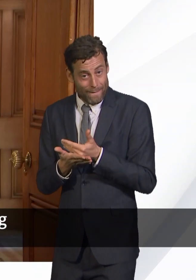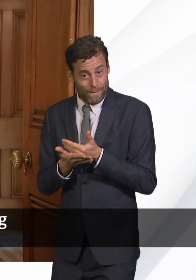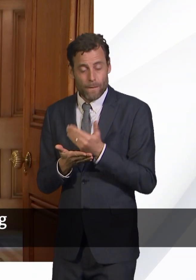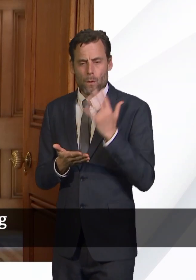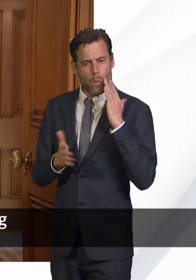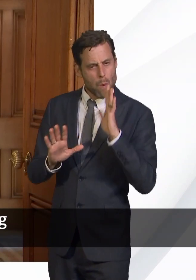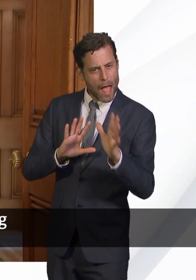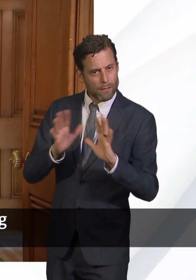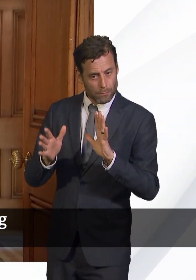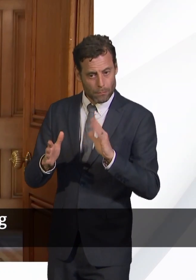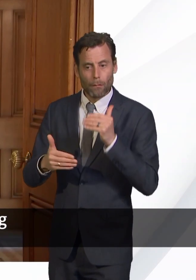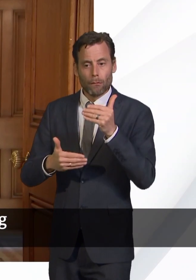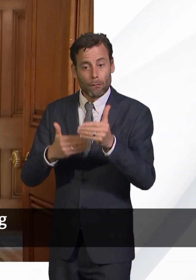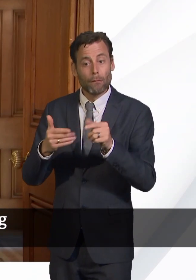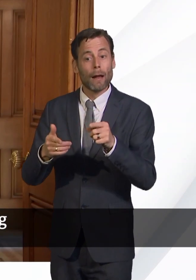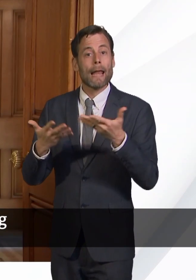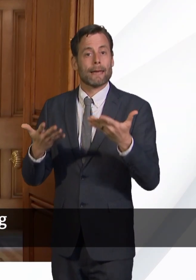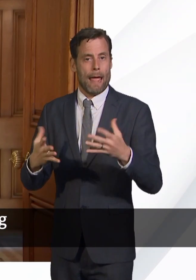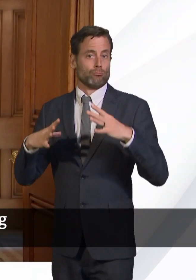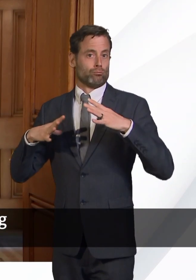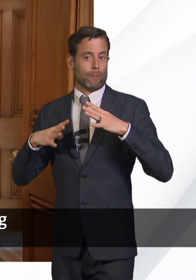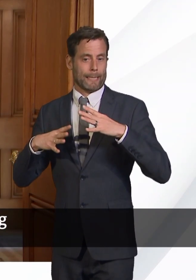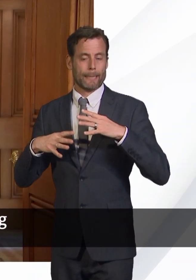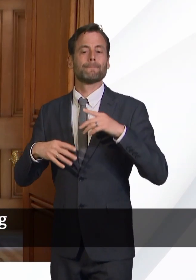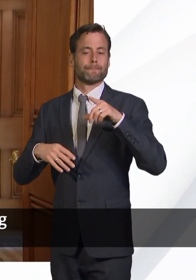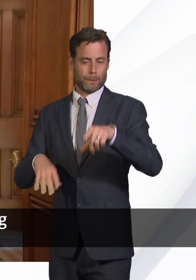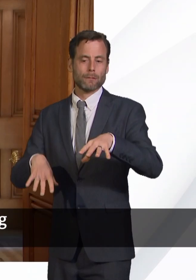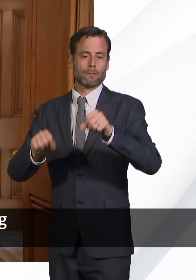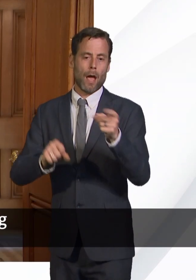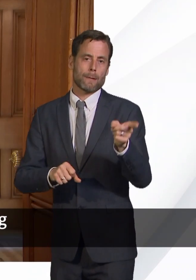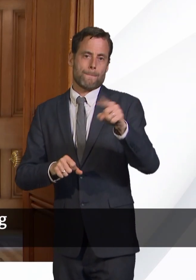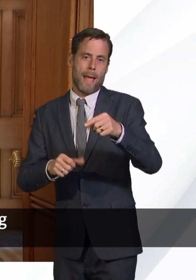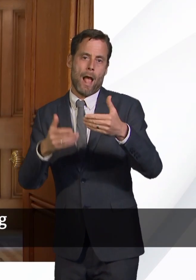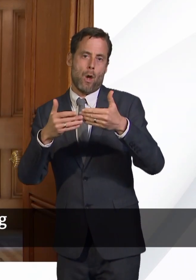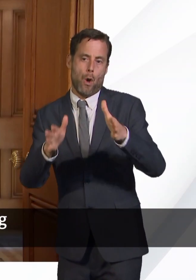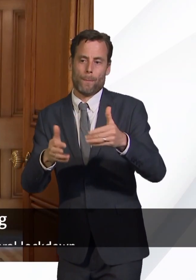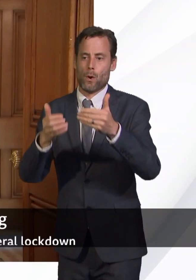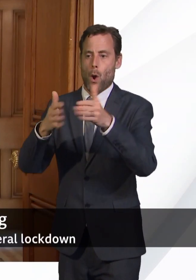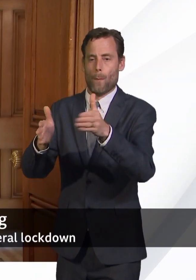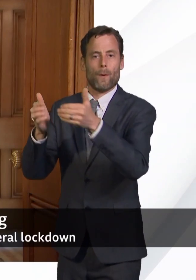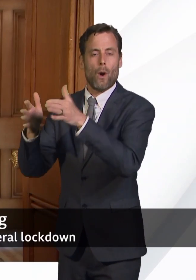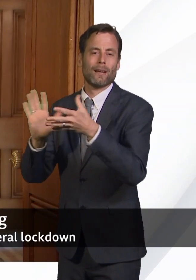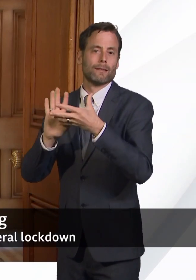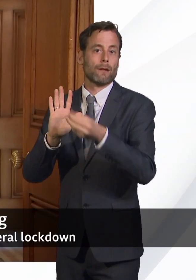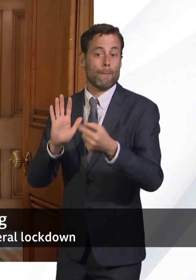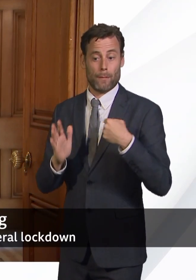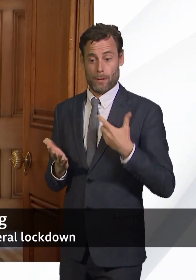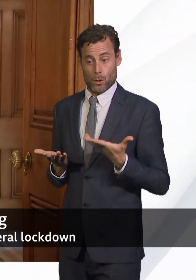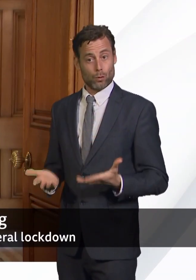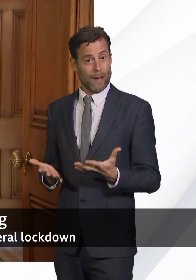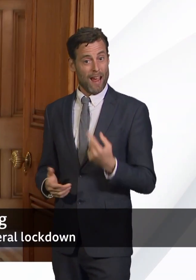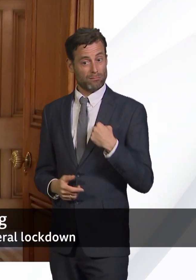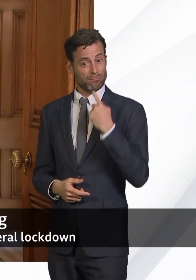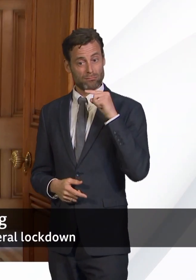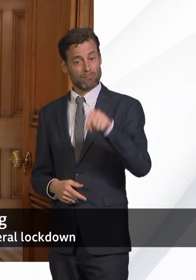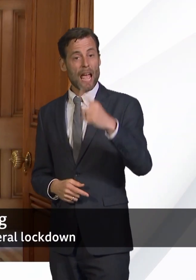reopen and restart aspects of the economy. And today I've announced a very significant step in that